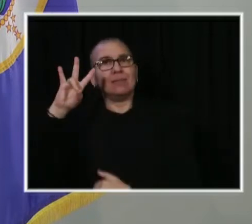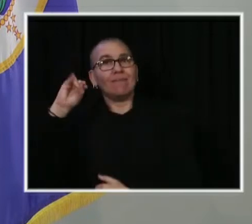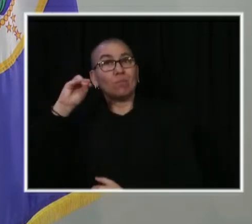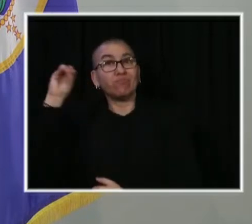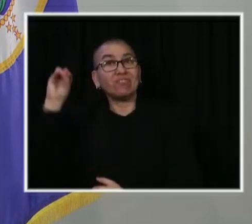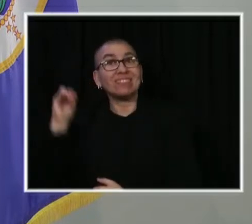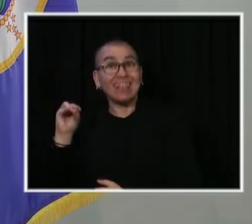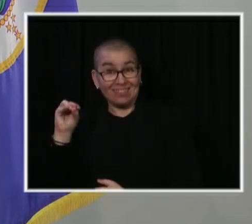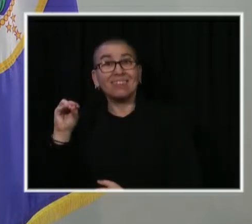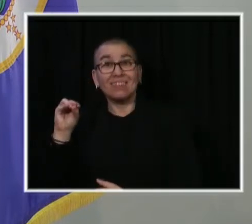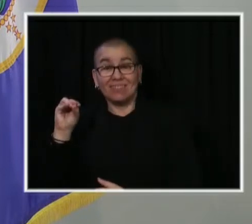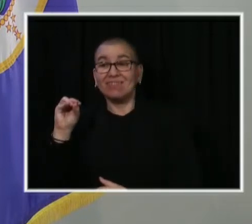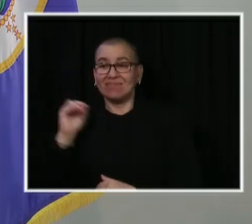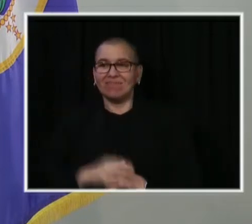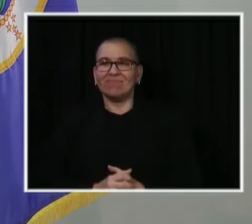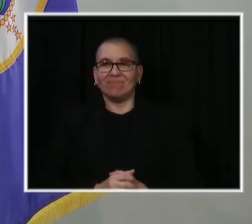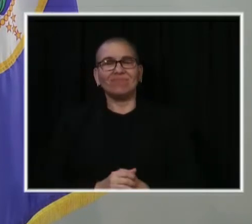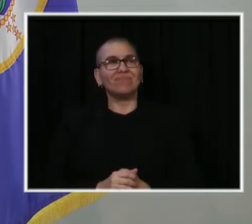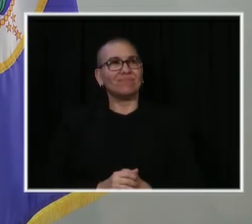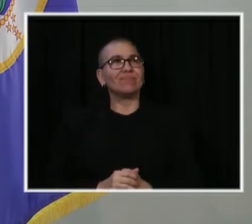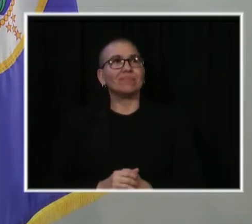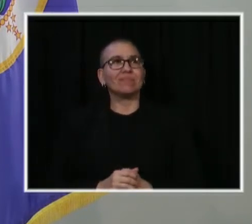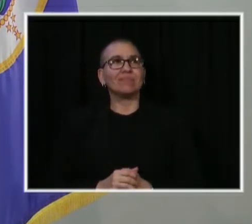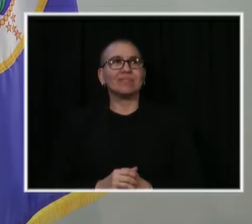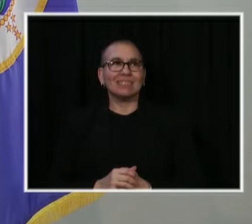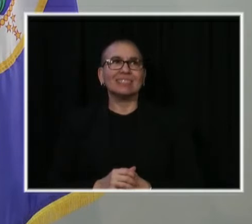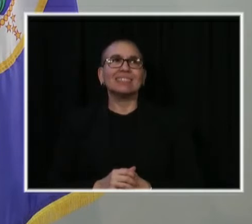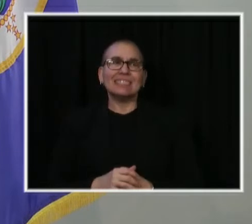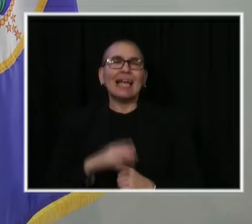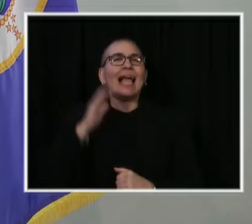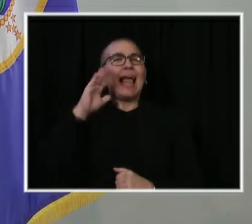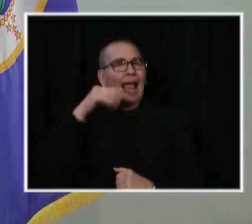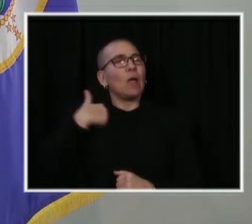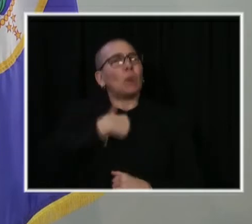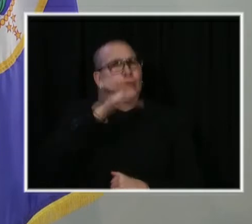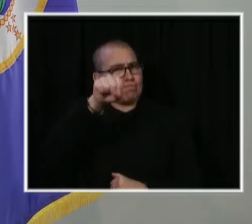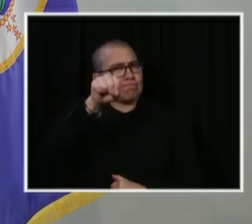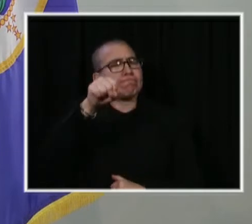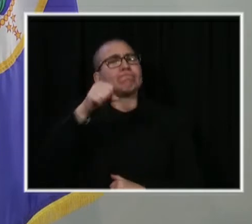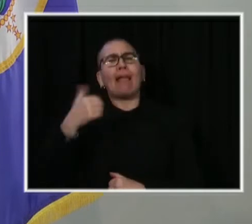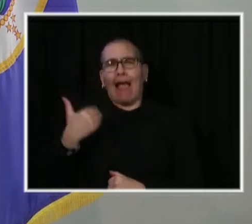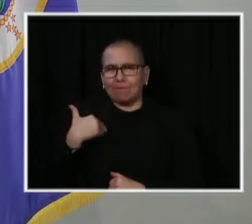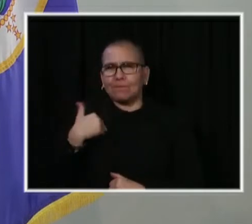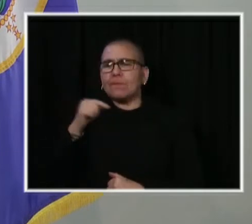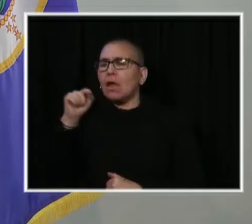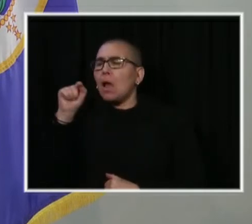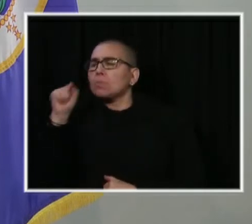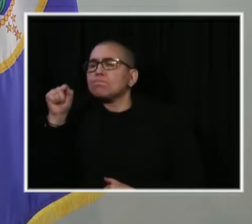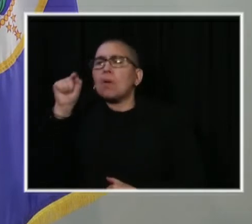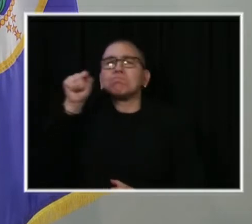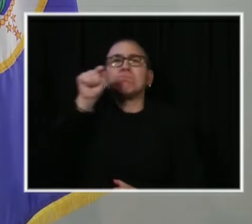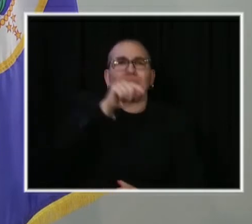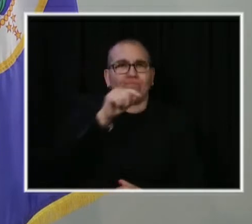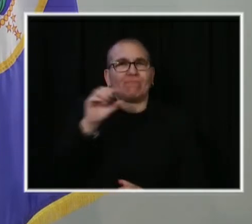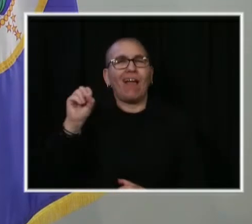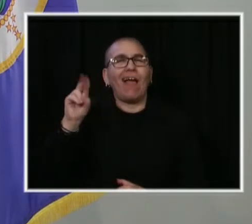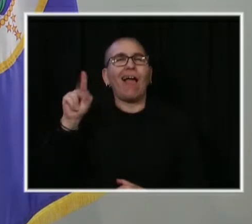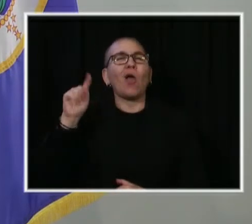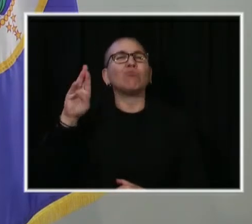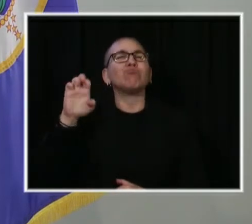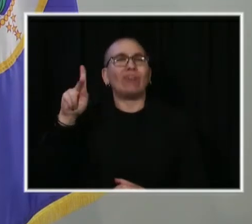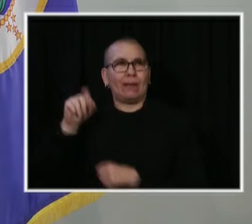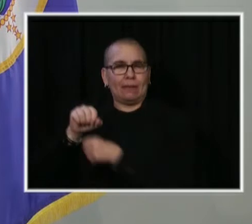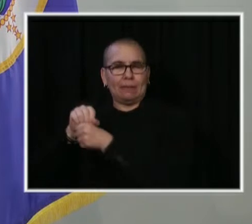92% of people on that, and we still see some outbreaks around that. So it's important for us to continue to just keep bumping up. But over the next 21